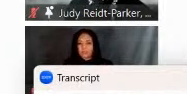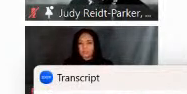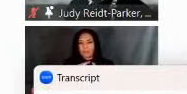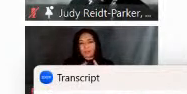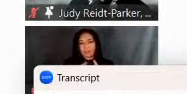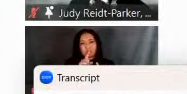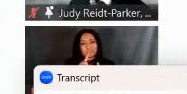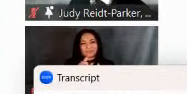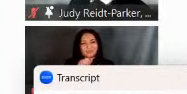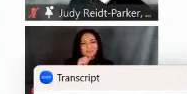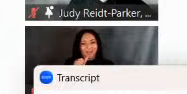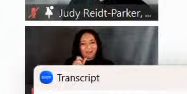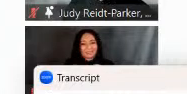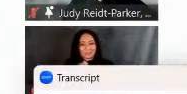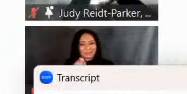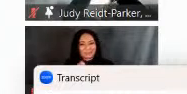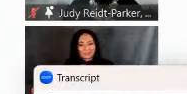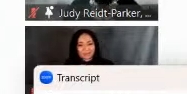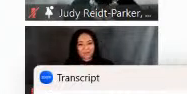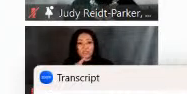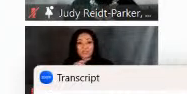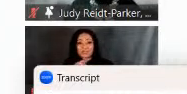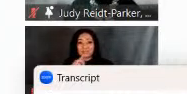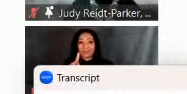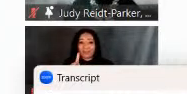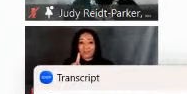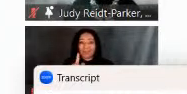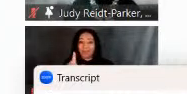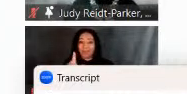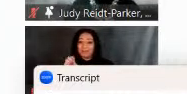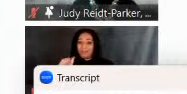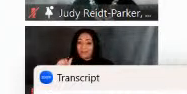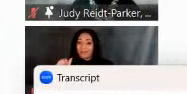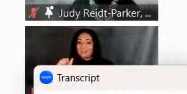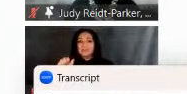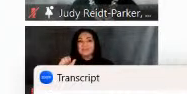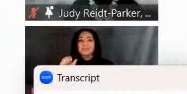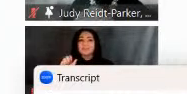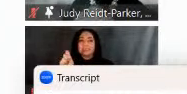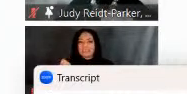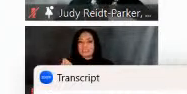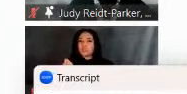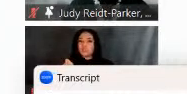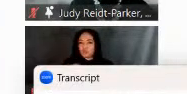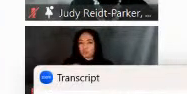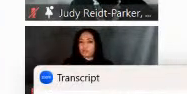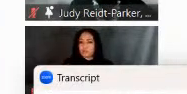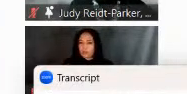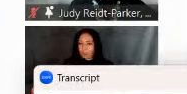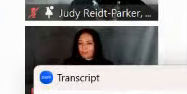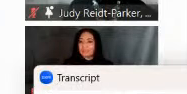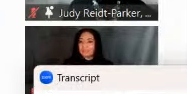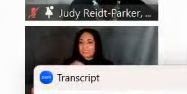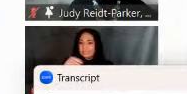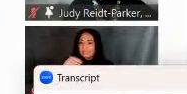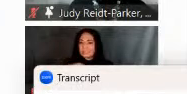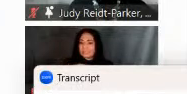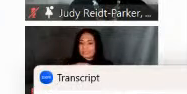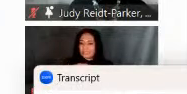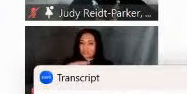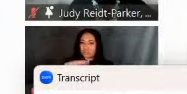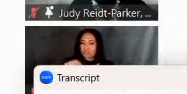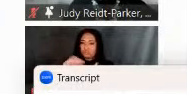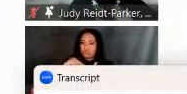specific. For TK, LEAs need to assess and report English learner status and report